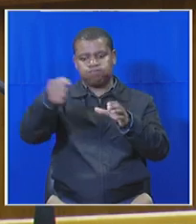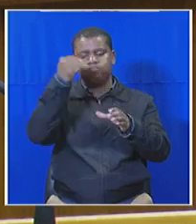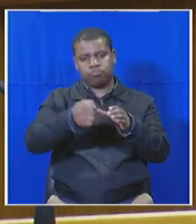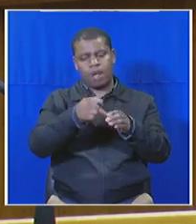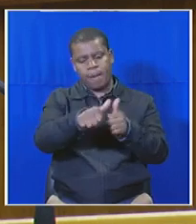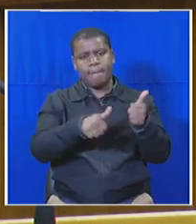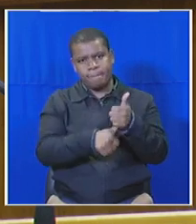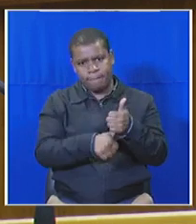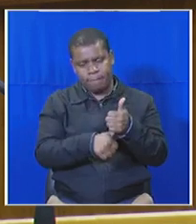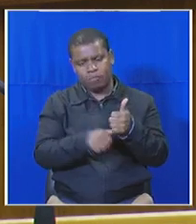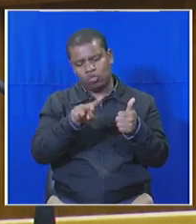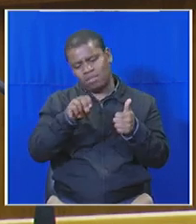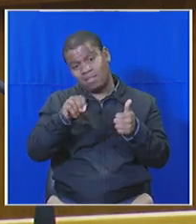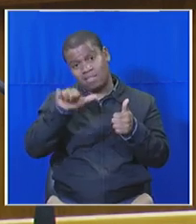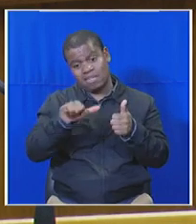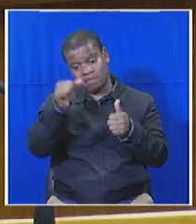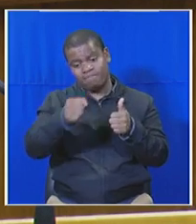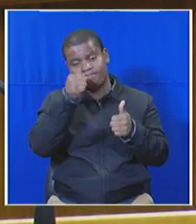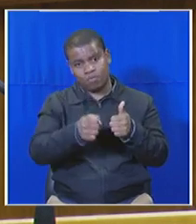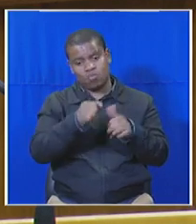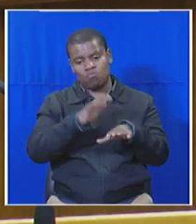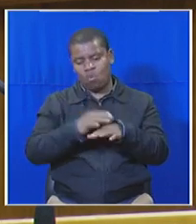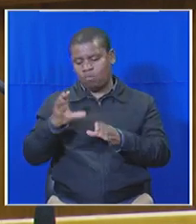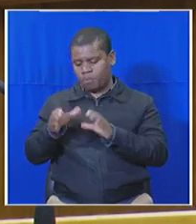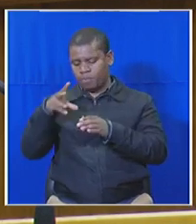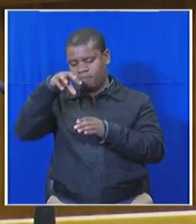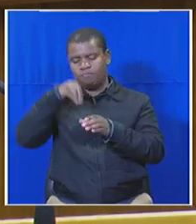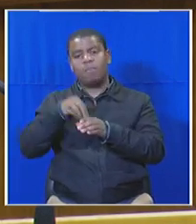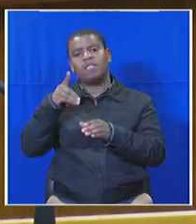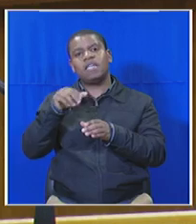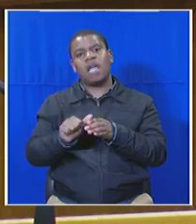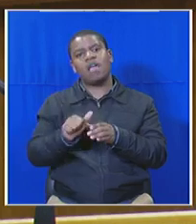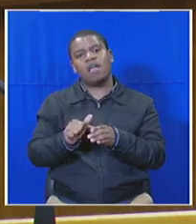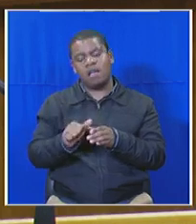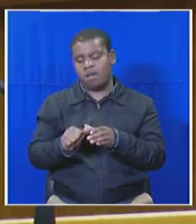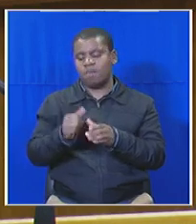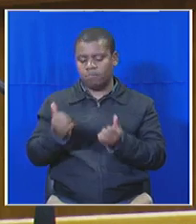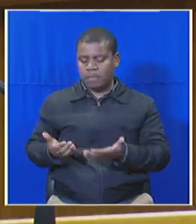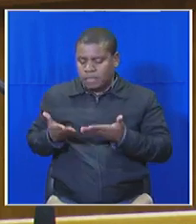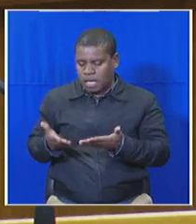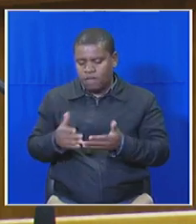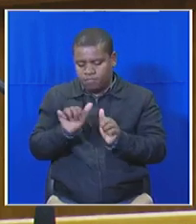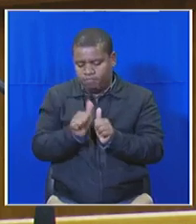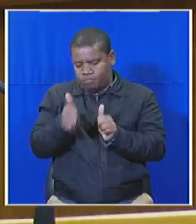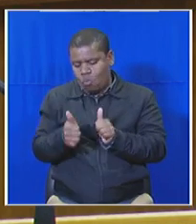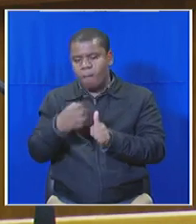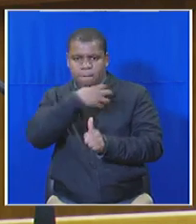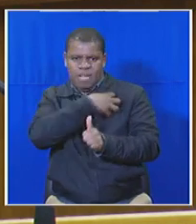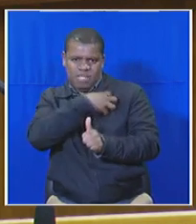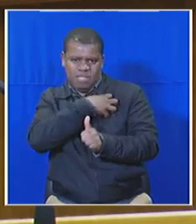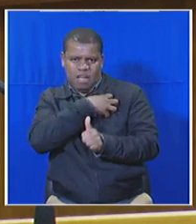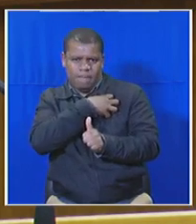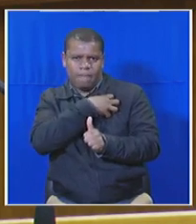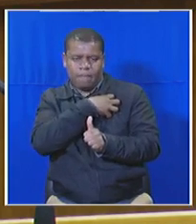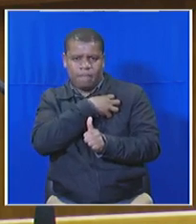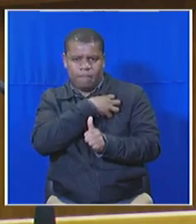for Africa in 2006. As a member of the Democratic Alliance Parliamentary Caucus, Honorable Mubu served as a Shadow Minister of Public Works and previously